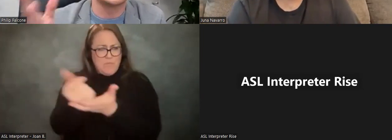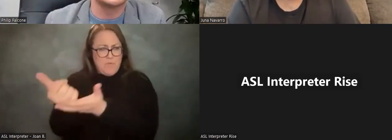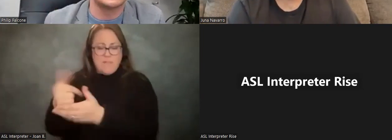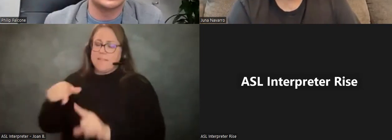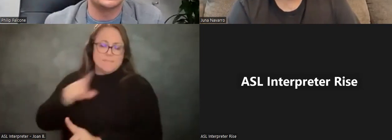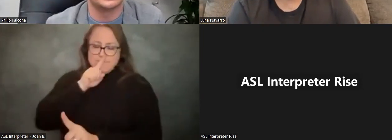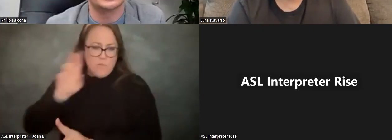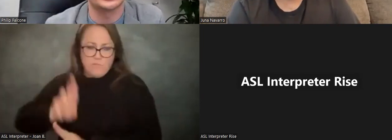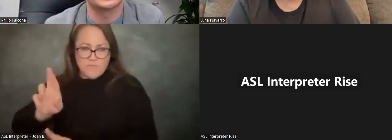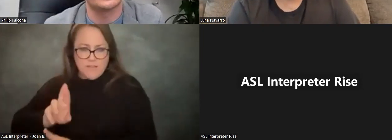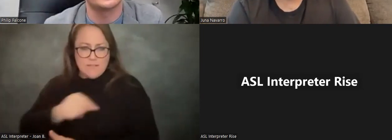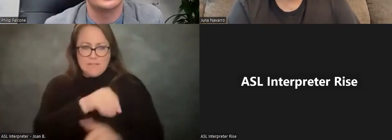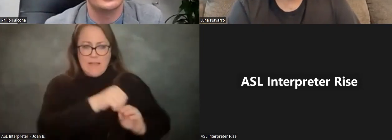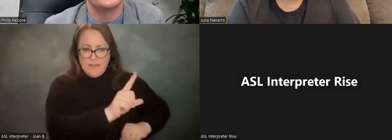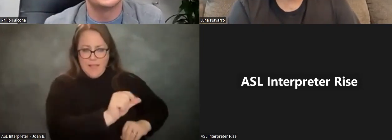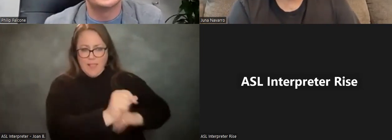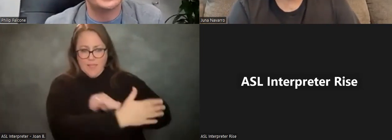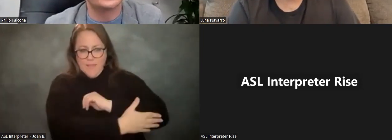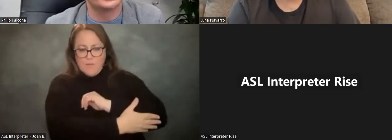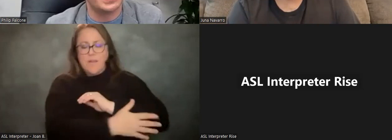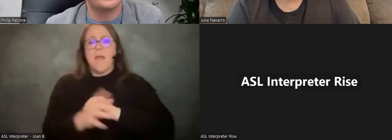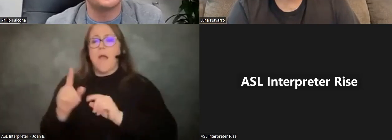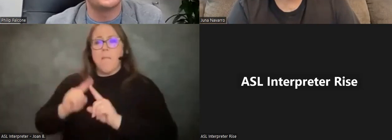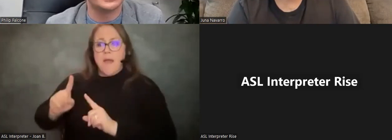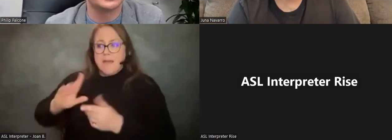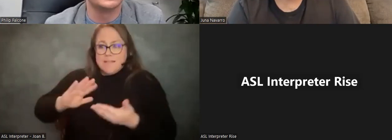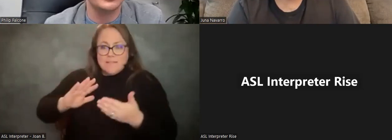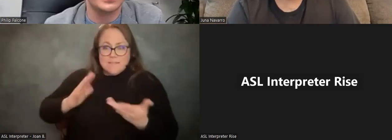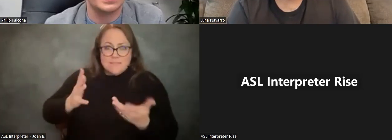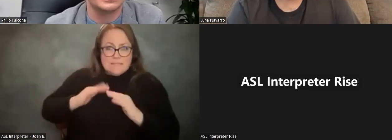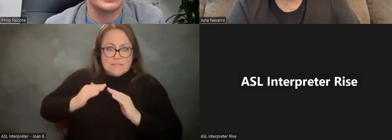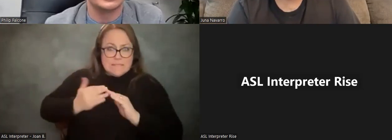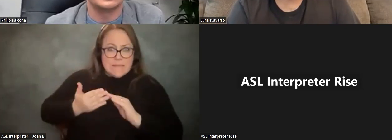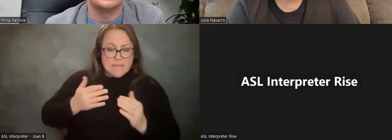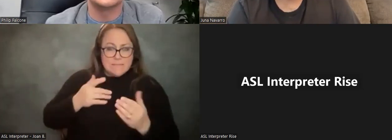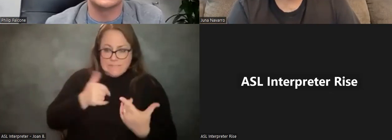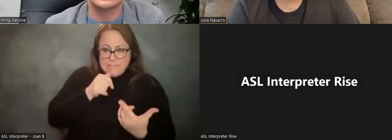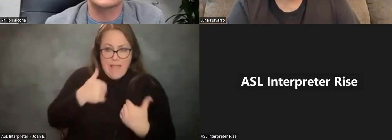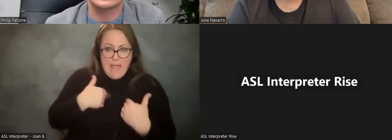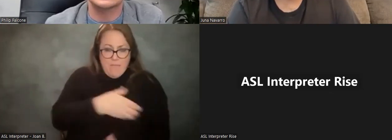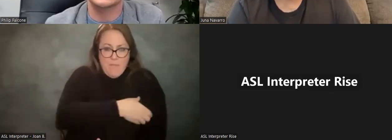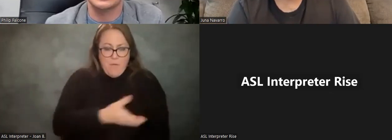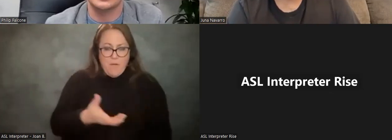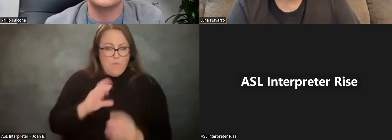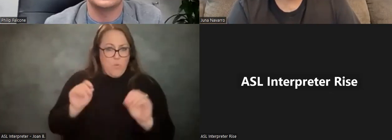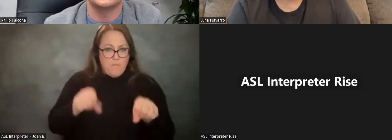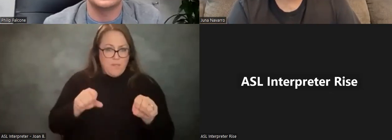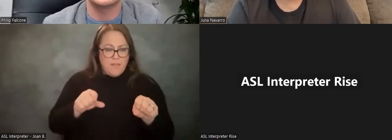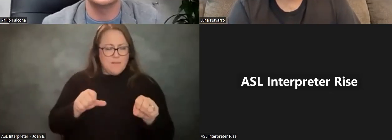Riverside, this is Los Angeles County, but the city doesn't really have the ability to do that. And so that's kind of